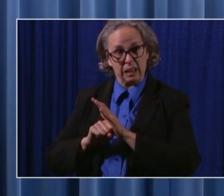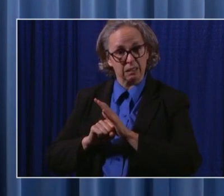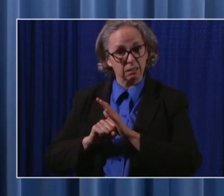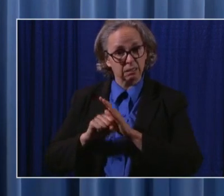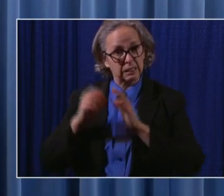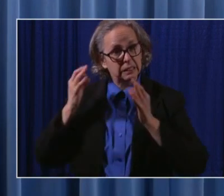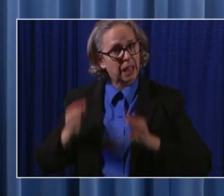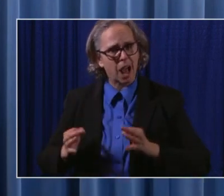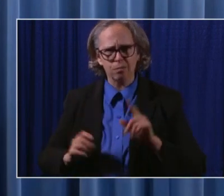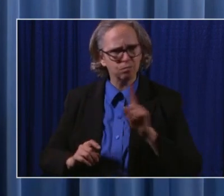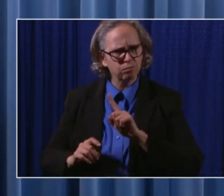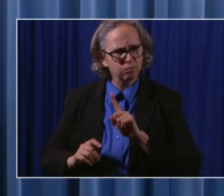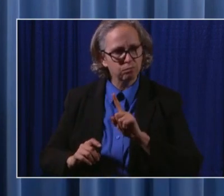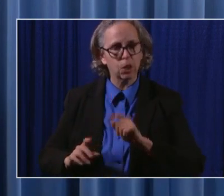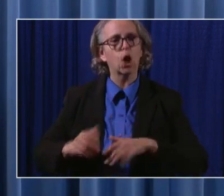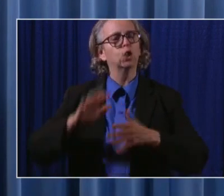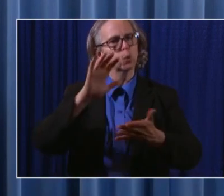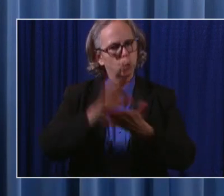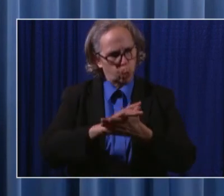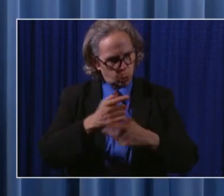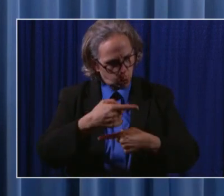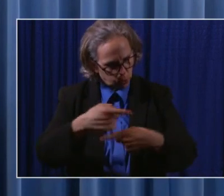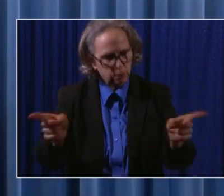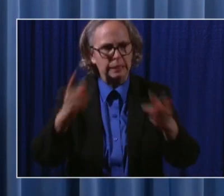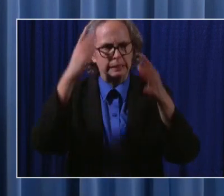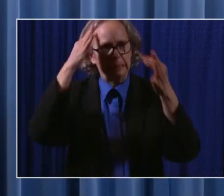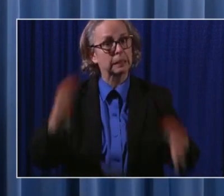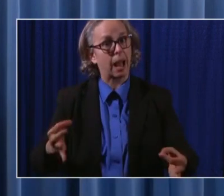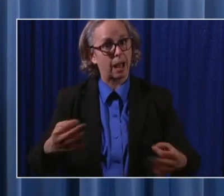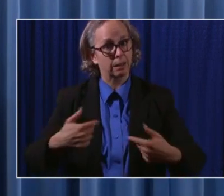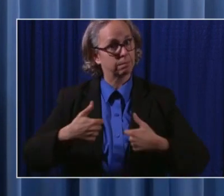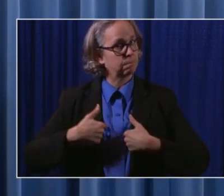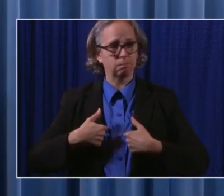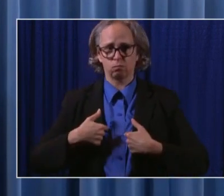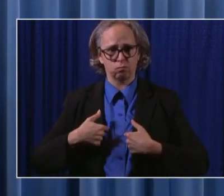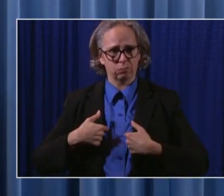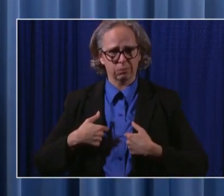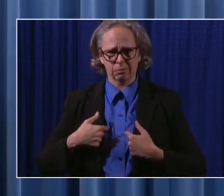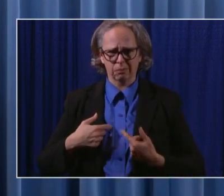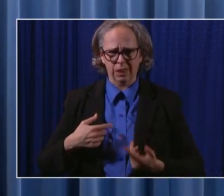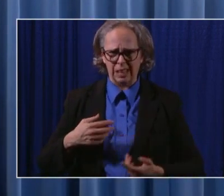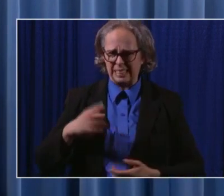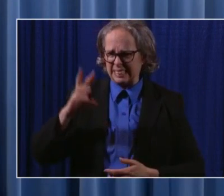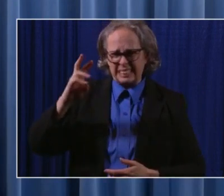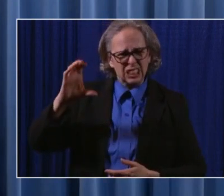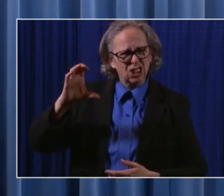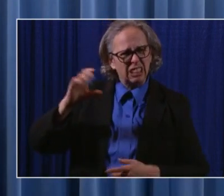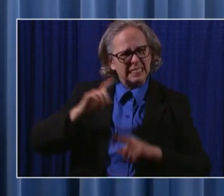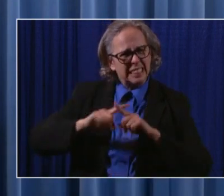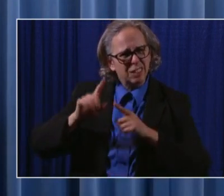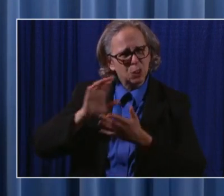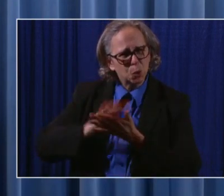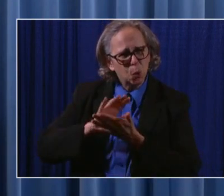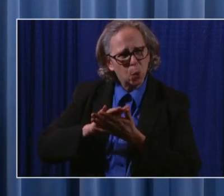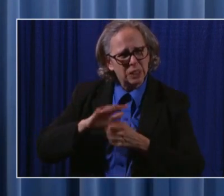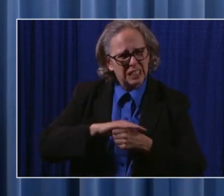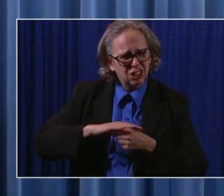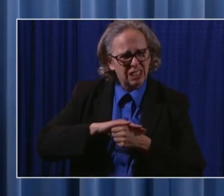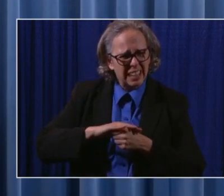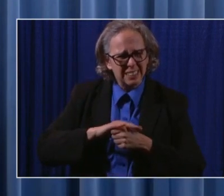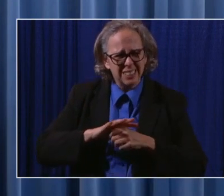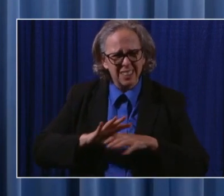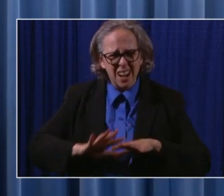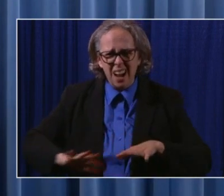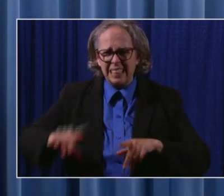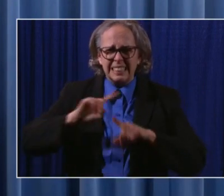such 600 and some school districts, very, very diverse, different situations, different kids, different parents, different cultures. And so